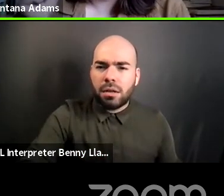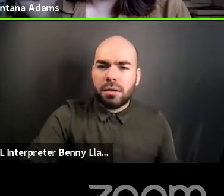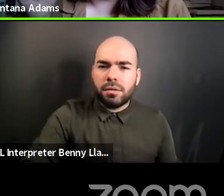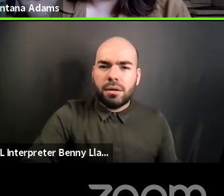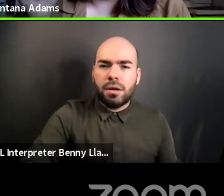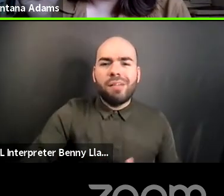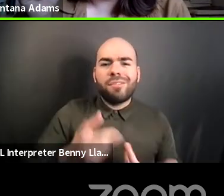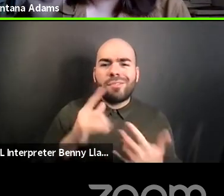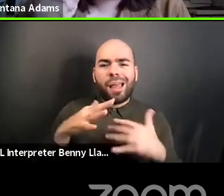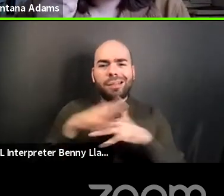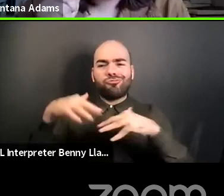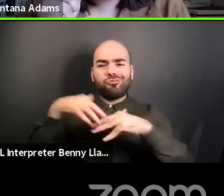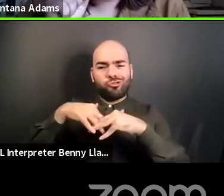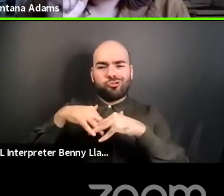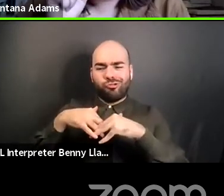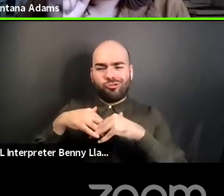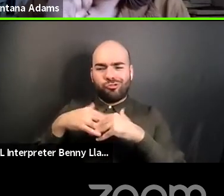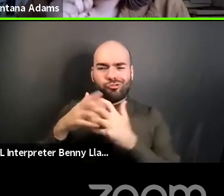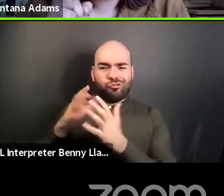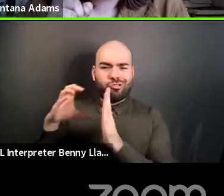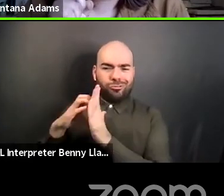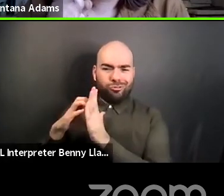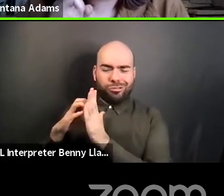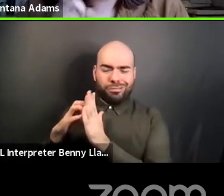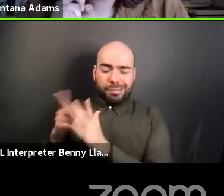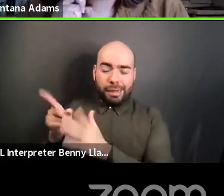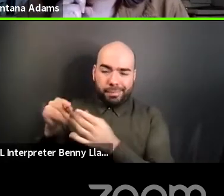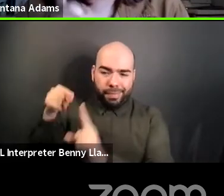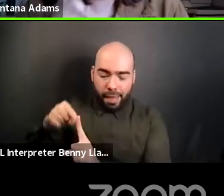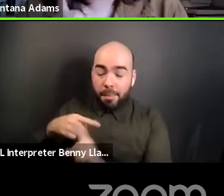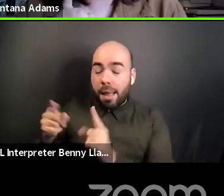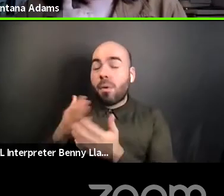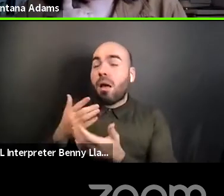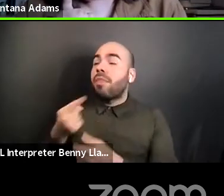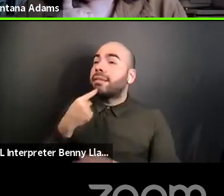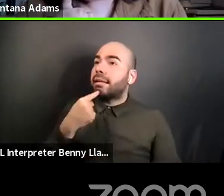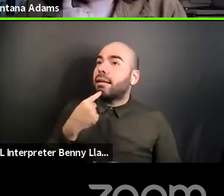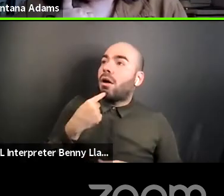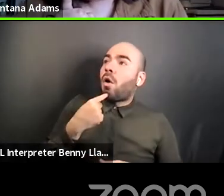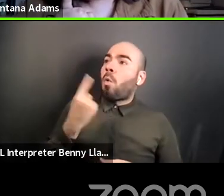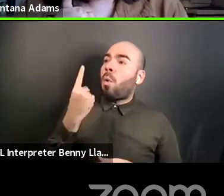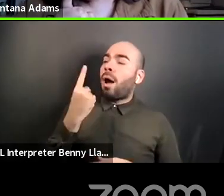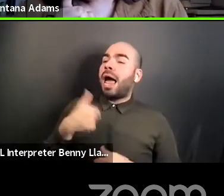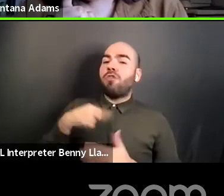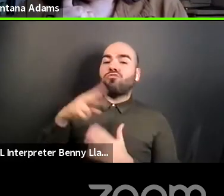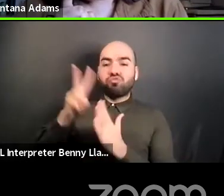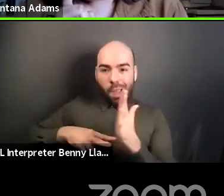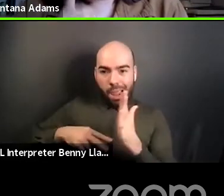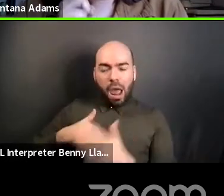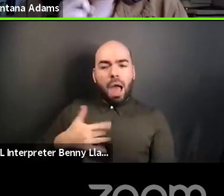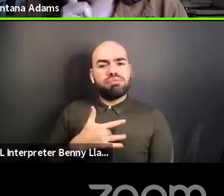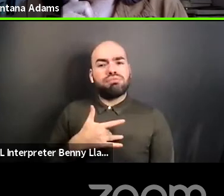section. They said one of the things that it really resonated with me was,